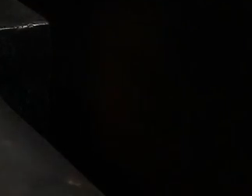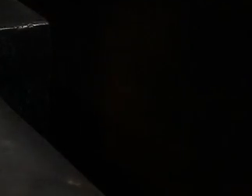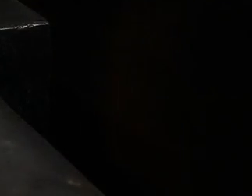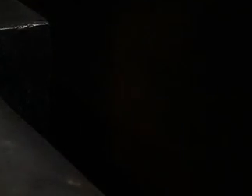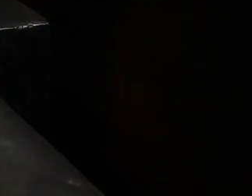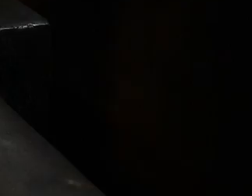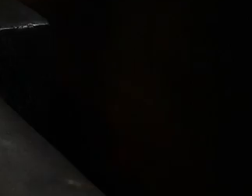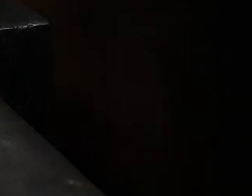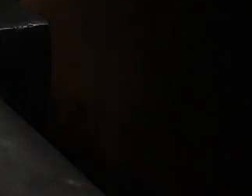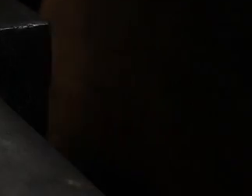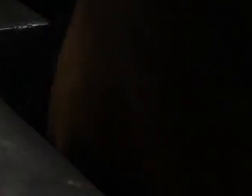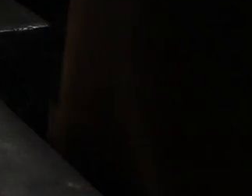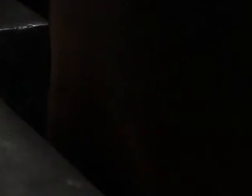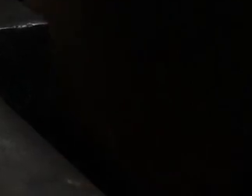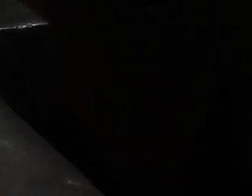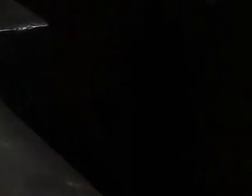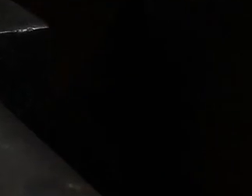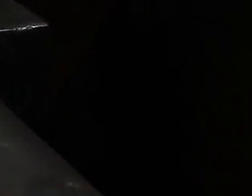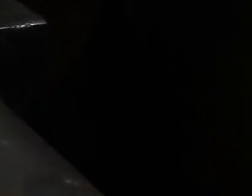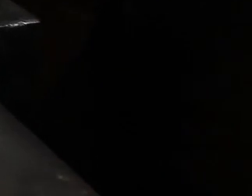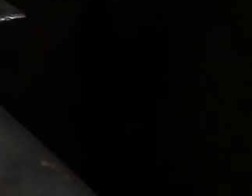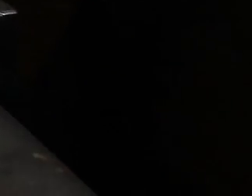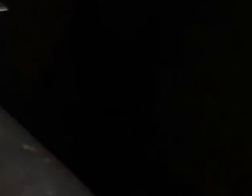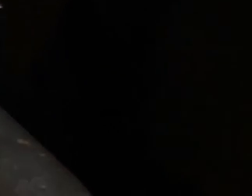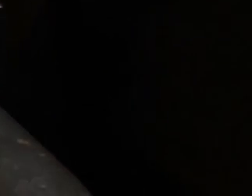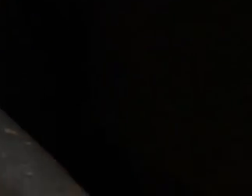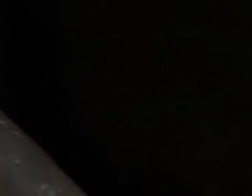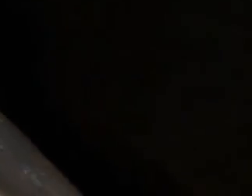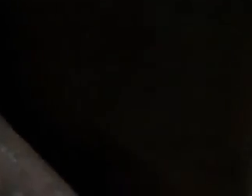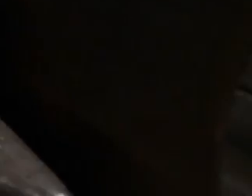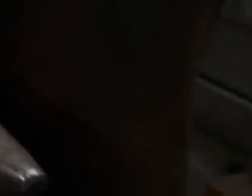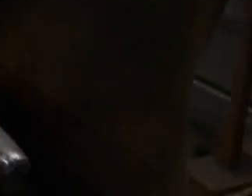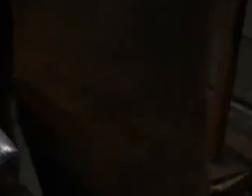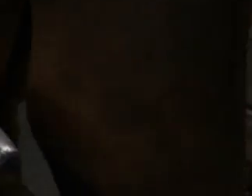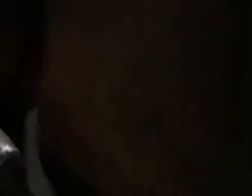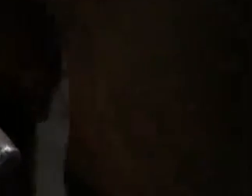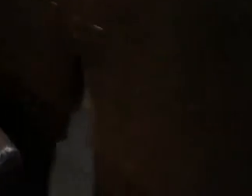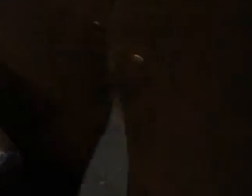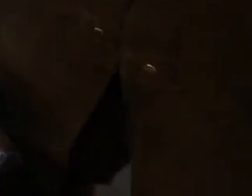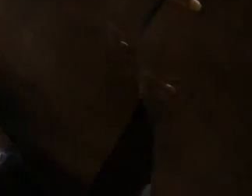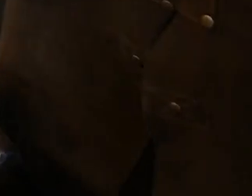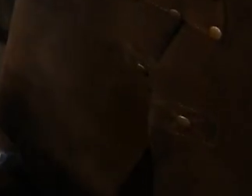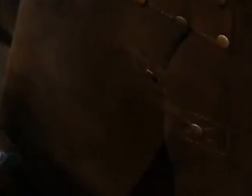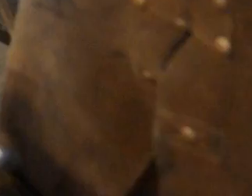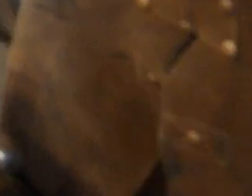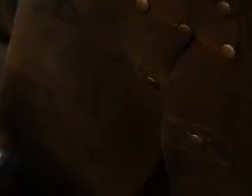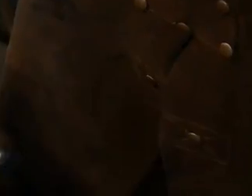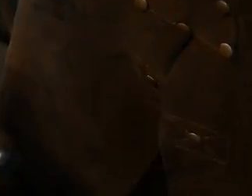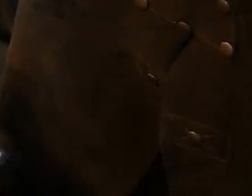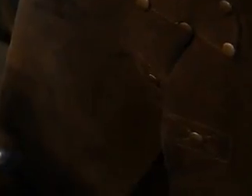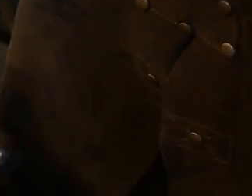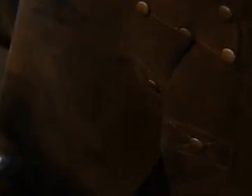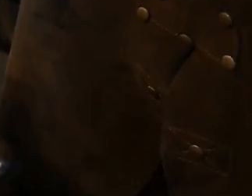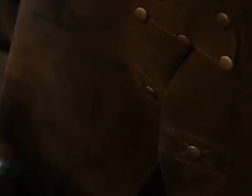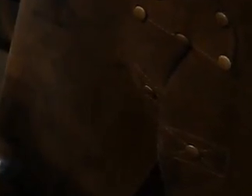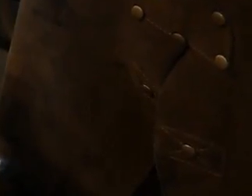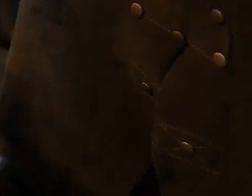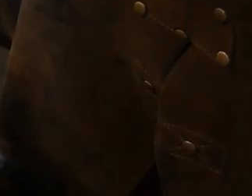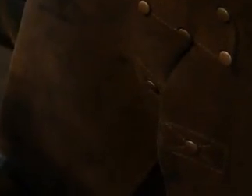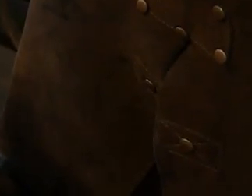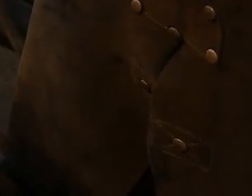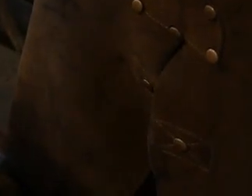out just a fuzz. Yeah, maybe zoom it out, and that way I can also might... Let me flip the screen out here. Hold on, ladies and